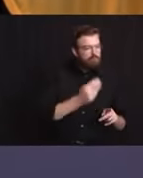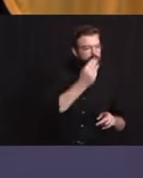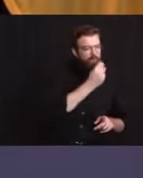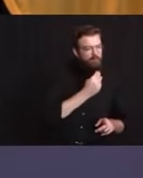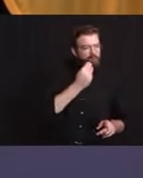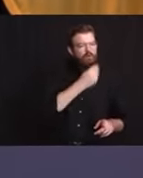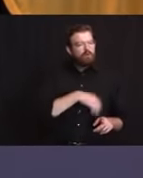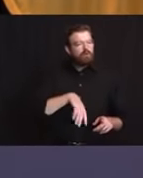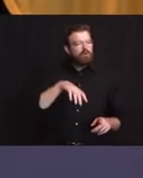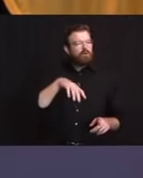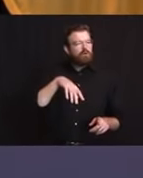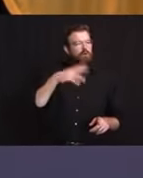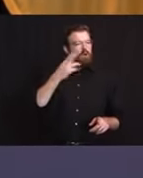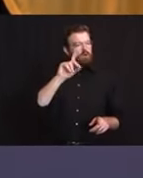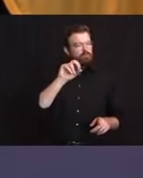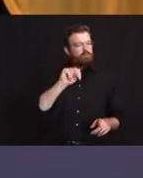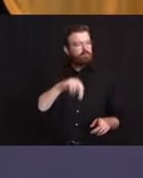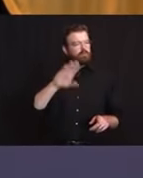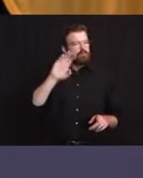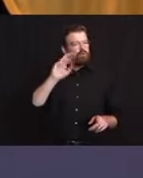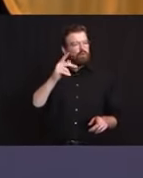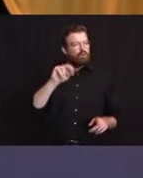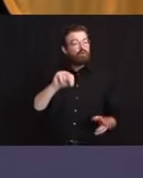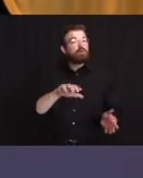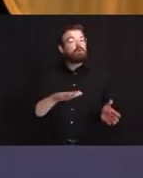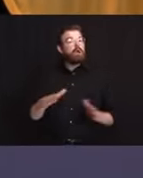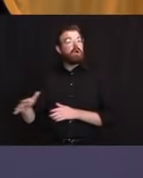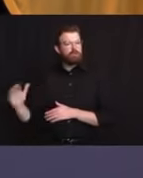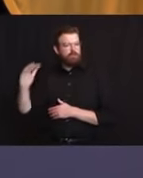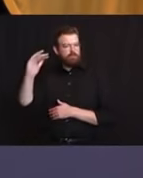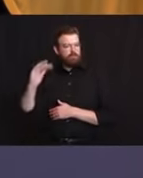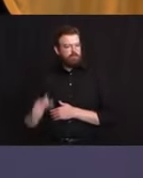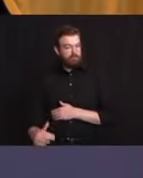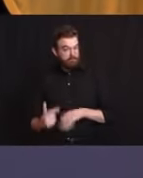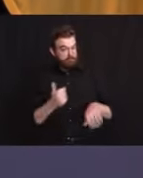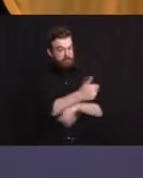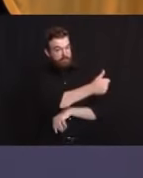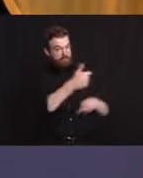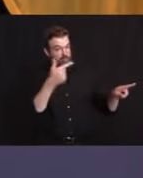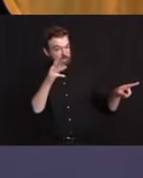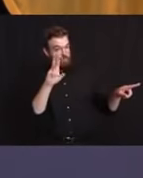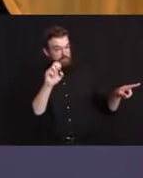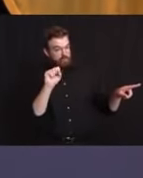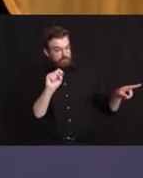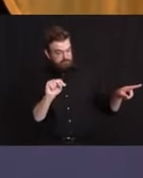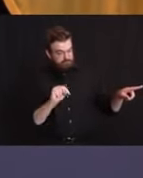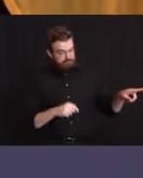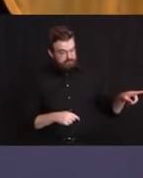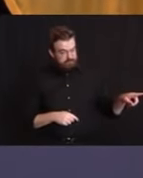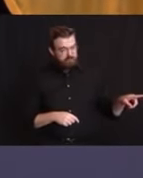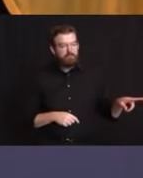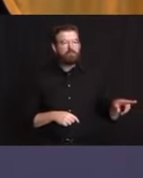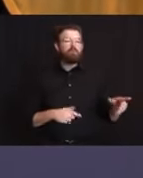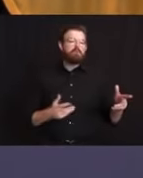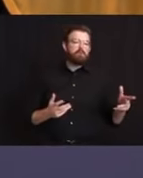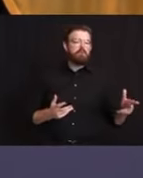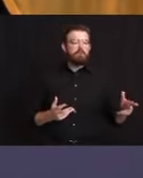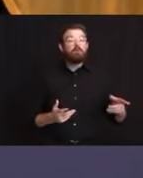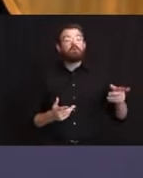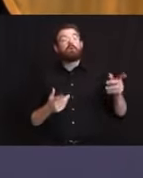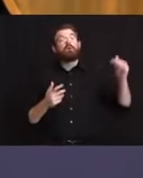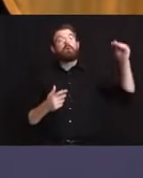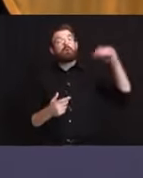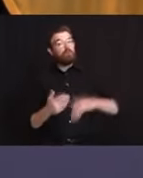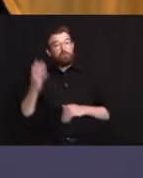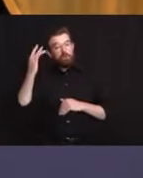positive cases. Is that possibly due to Quest? I think it's probably partly, but it's also progress that's been made in those counties.